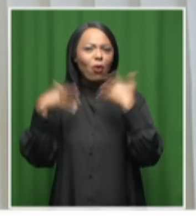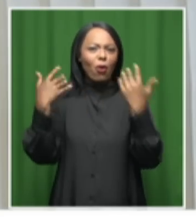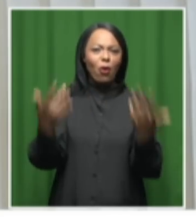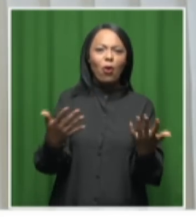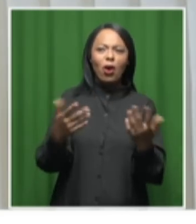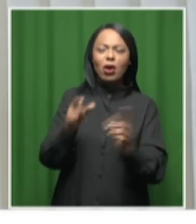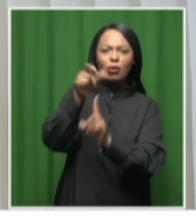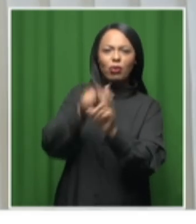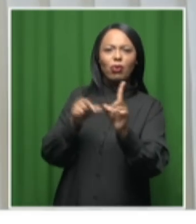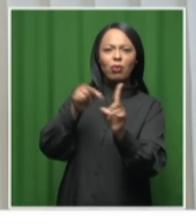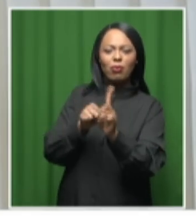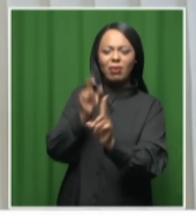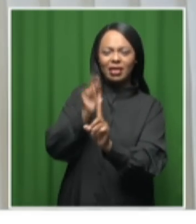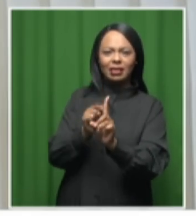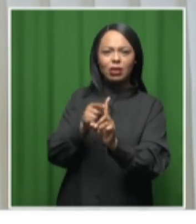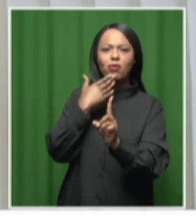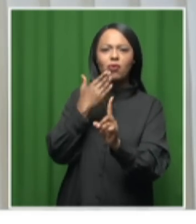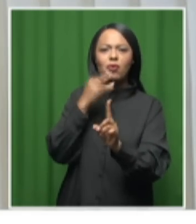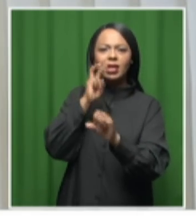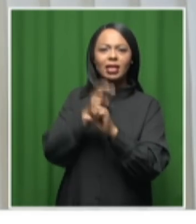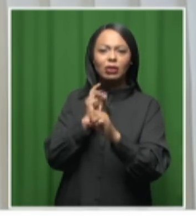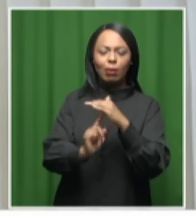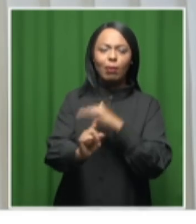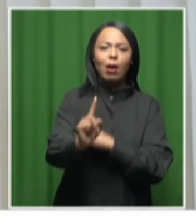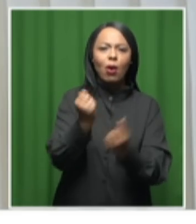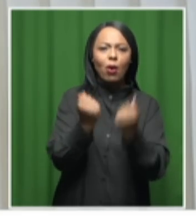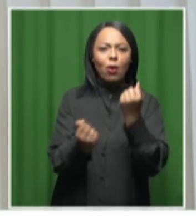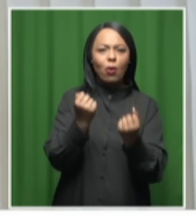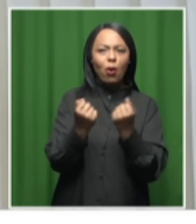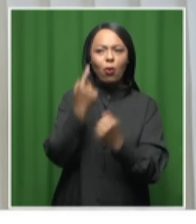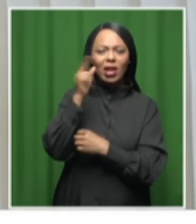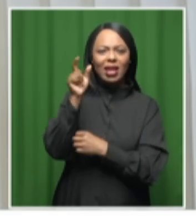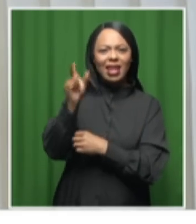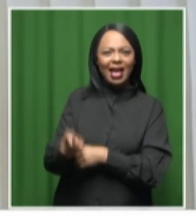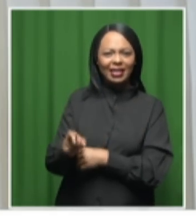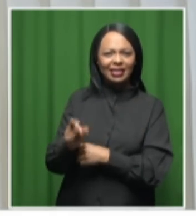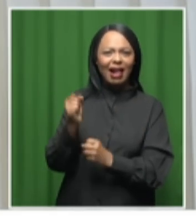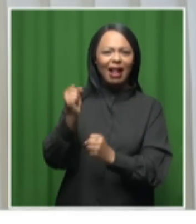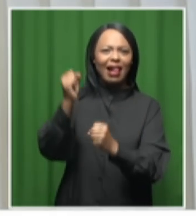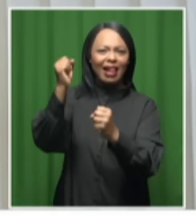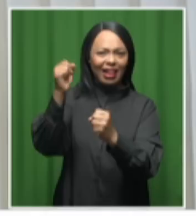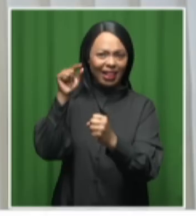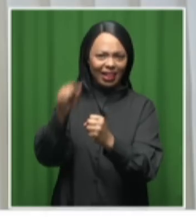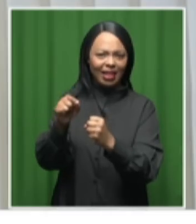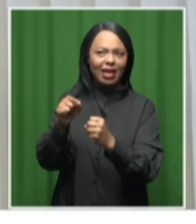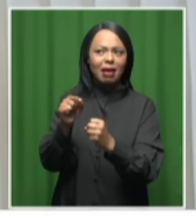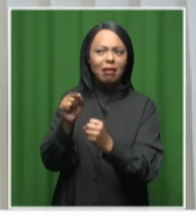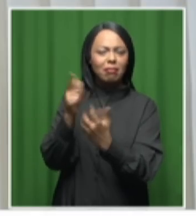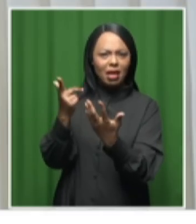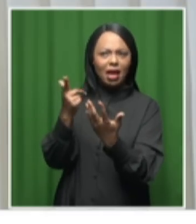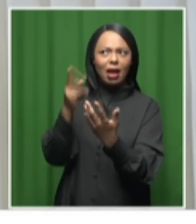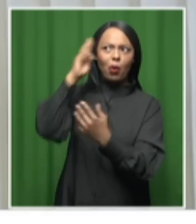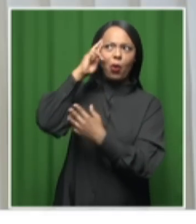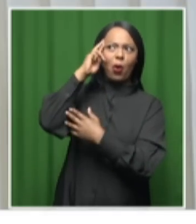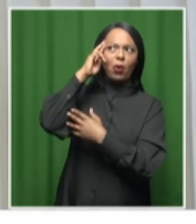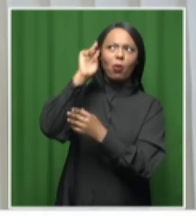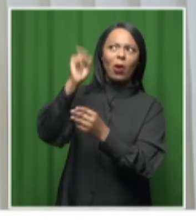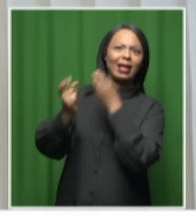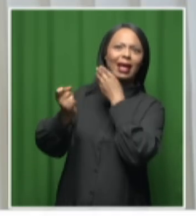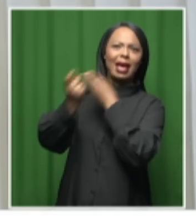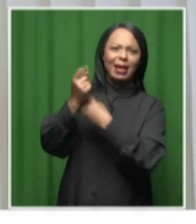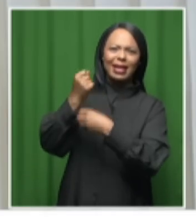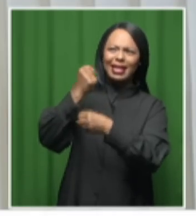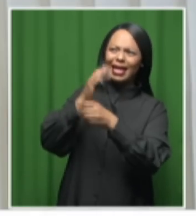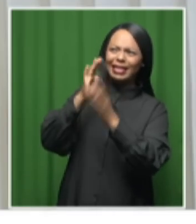human element, which are going to be individuals which are going to go into the witness box and be able to recall what exactly happened within 10, 15